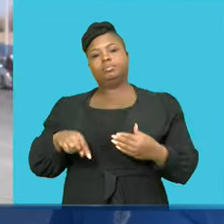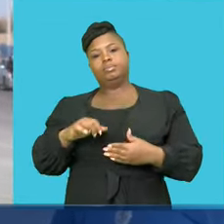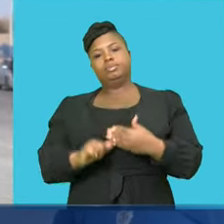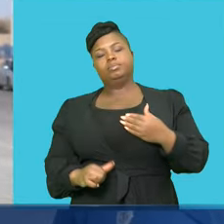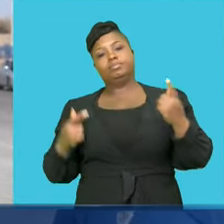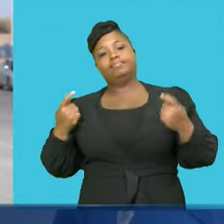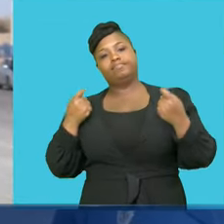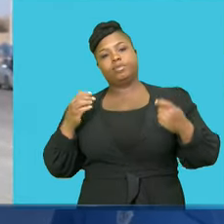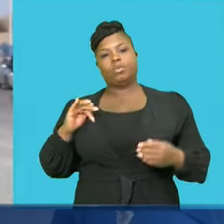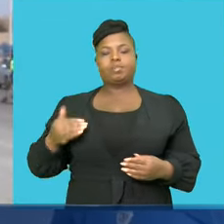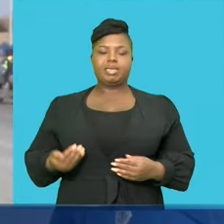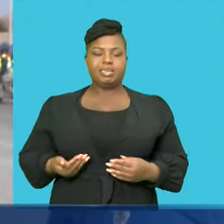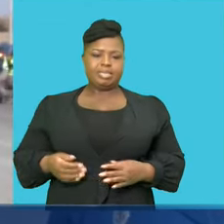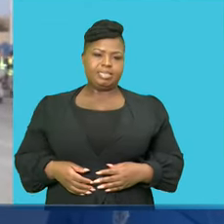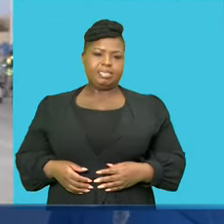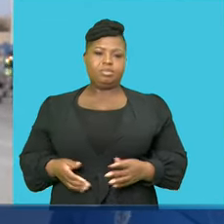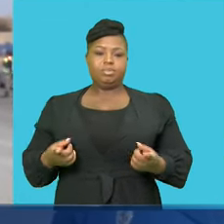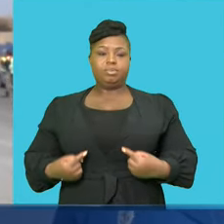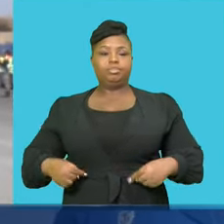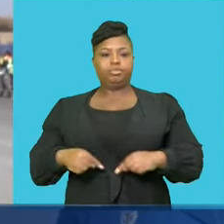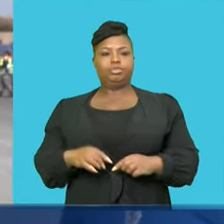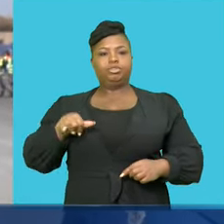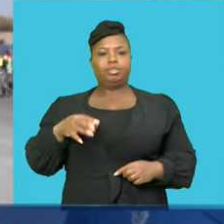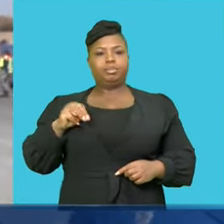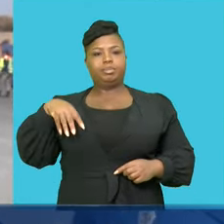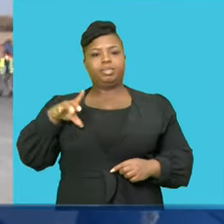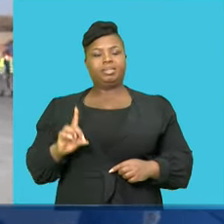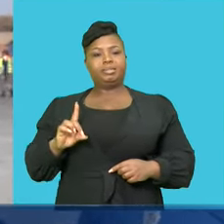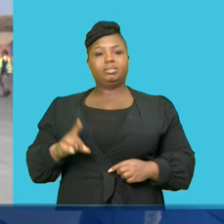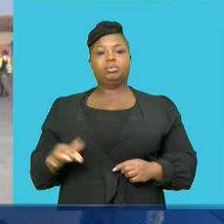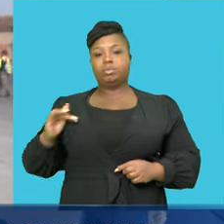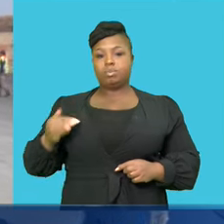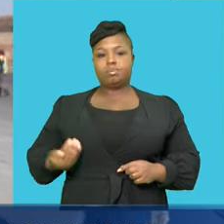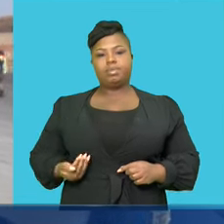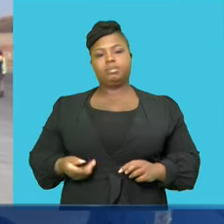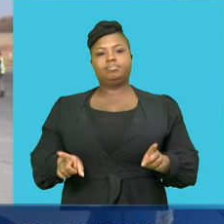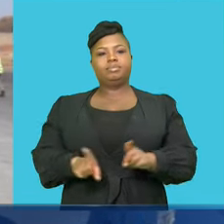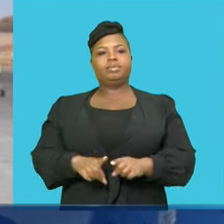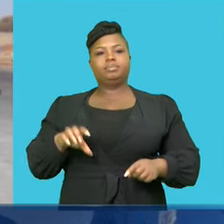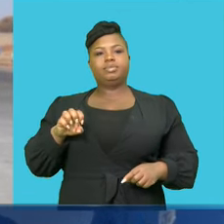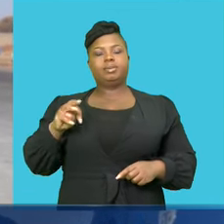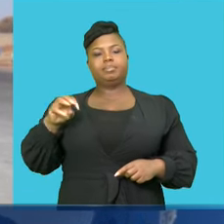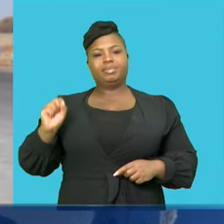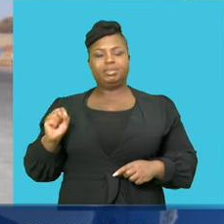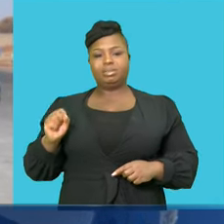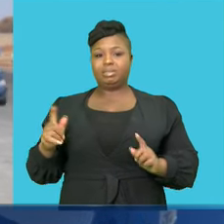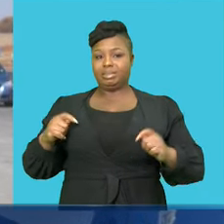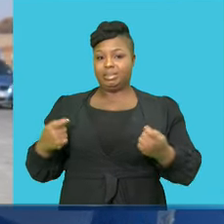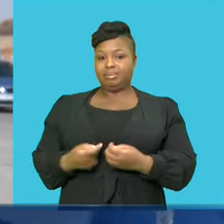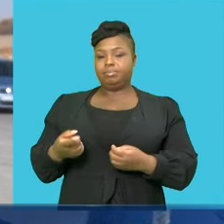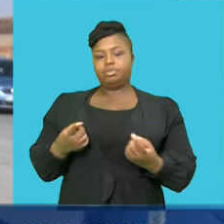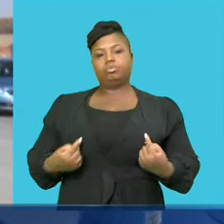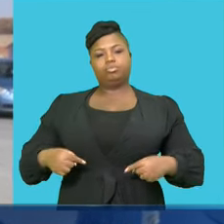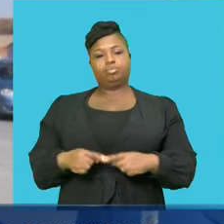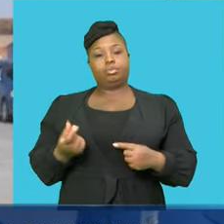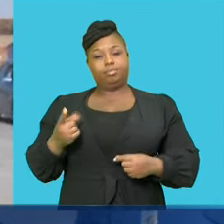we're celebrating women. So us as JMPD female officers, including our EMS guys, what we're going to be doing